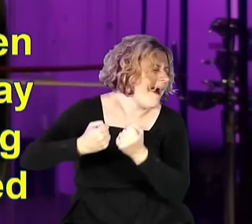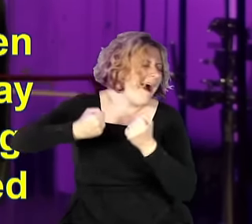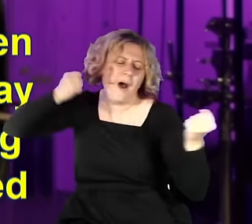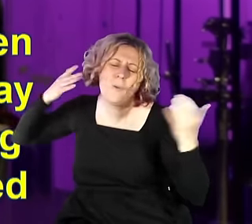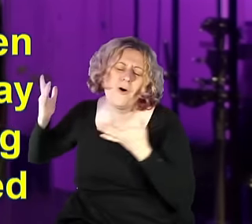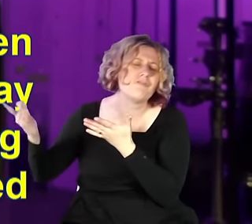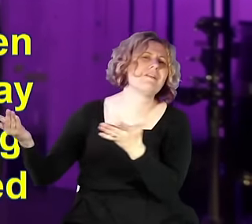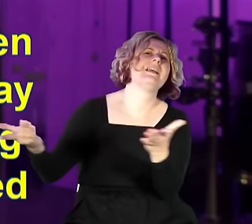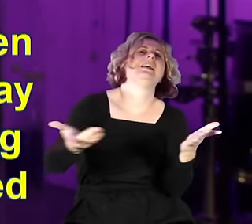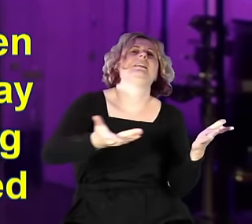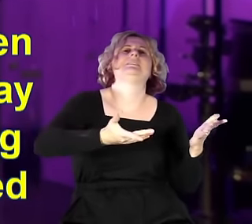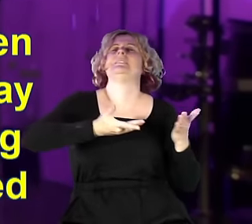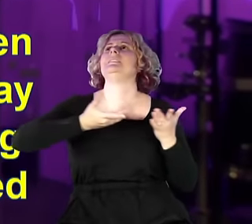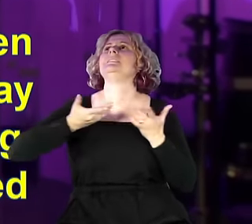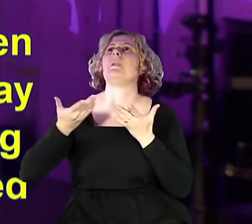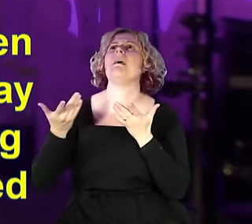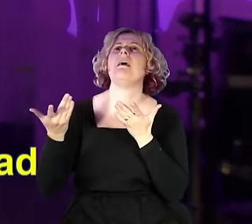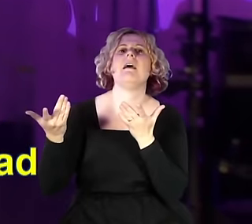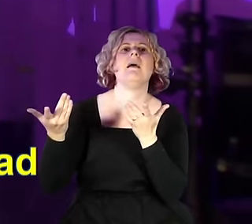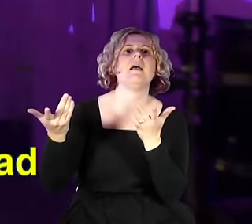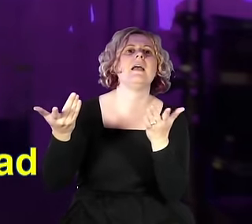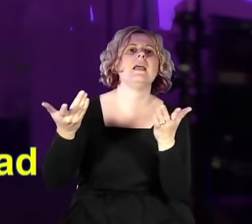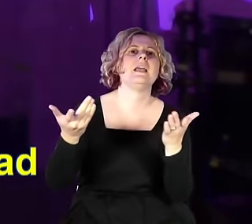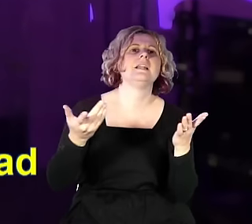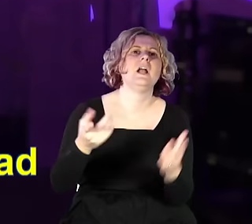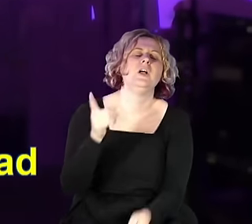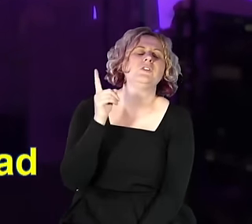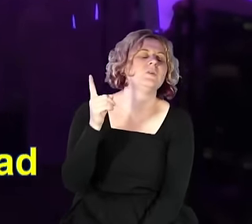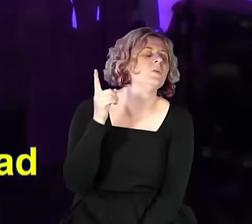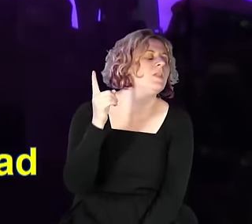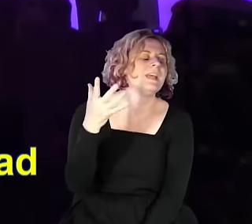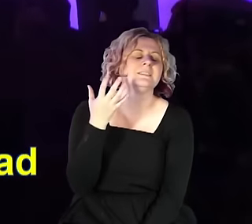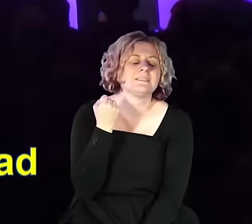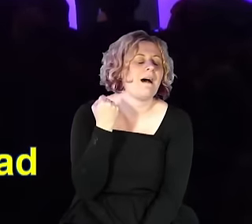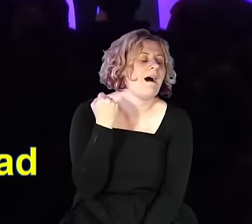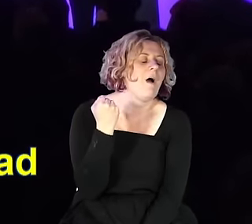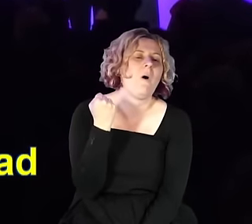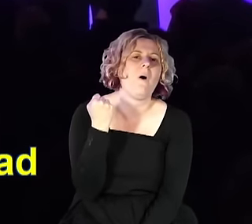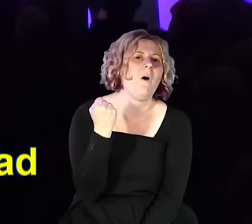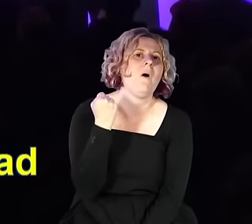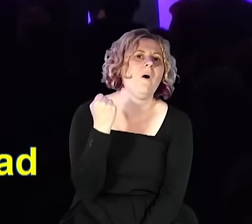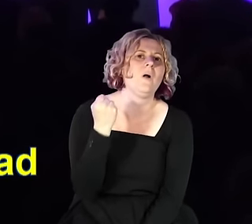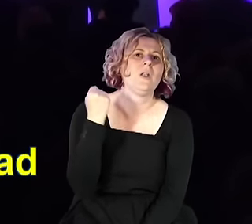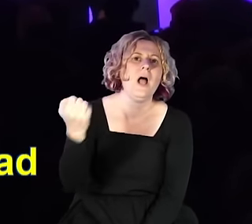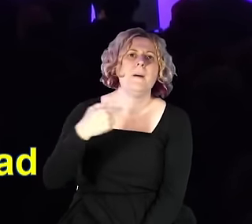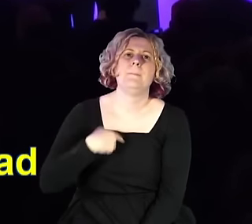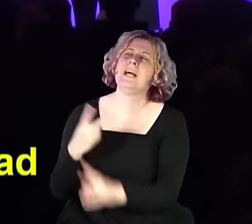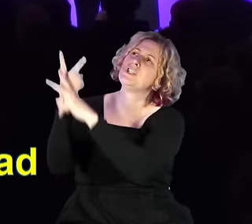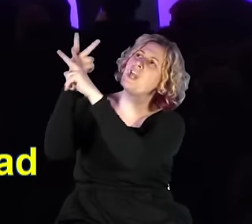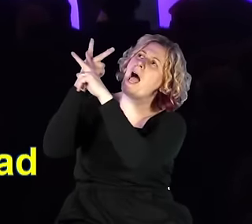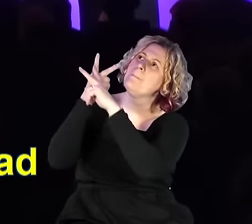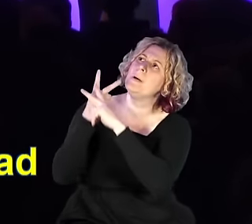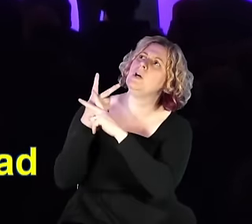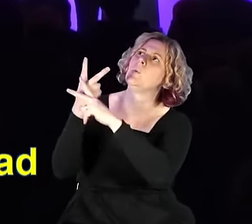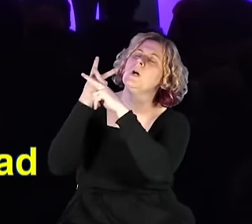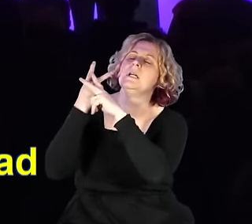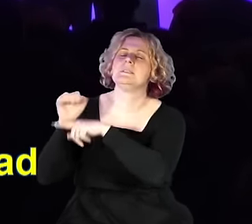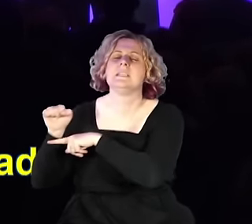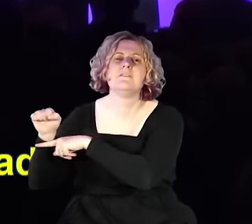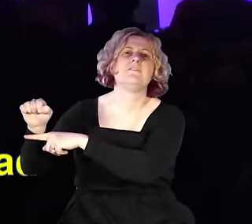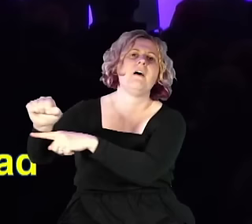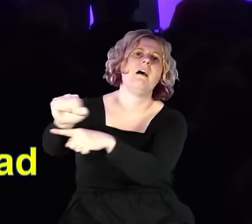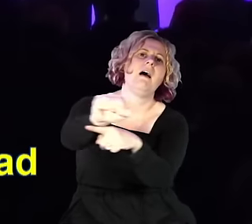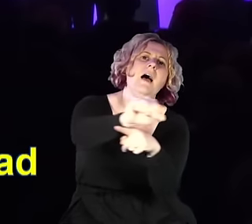his power is displayed. To this I hold, my shepherd